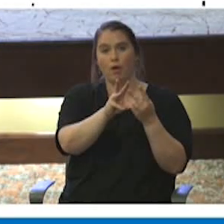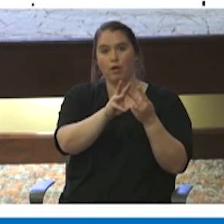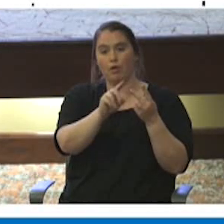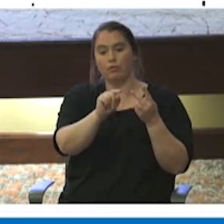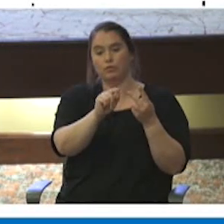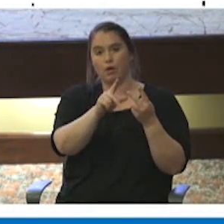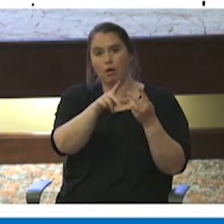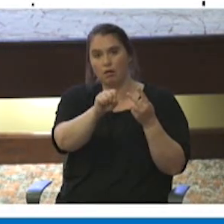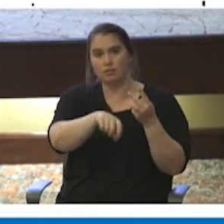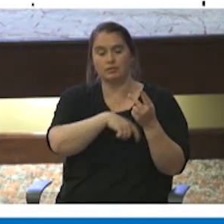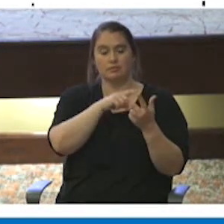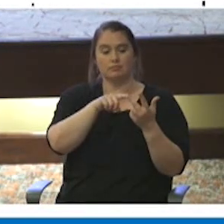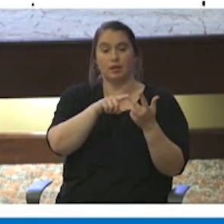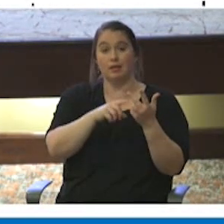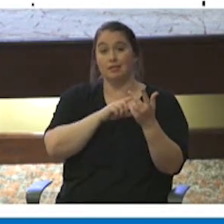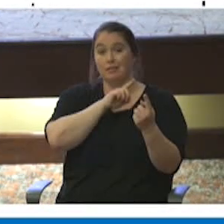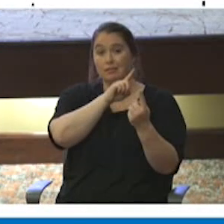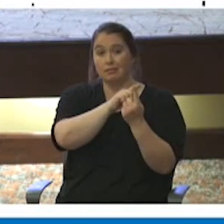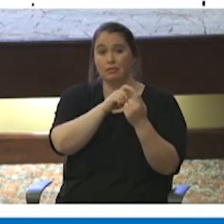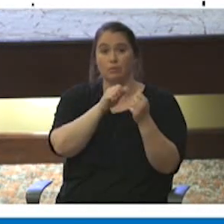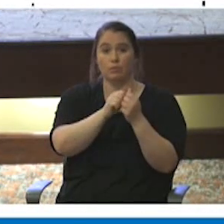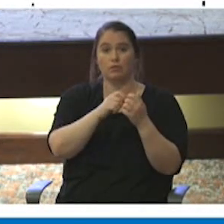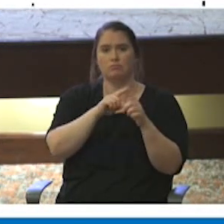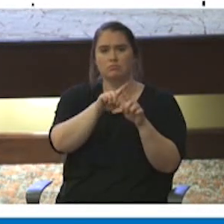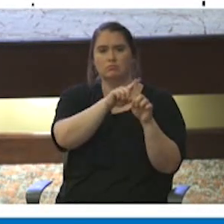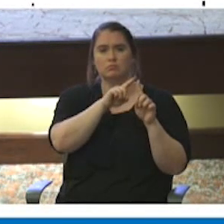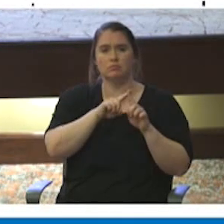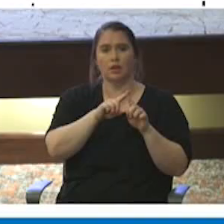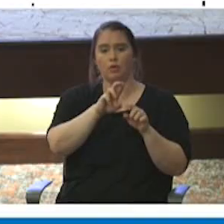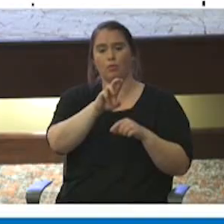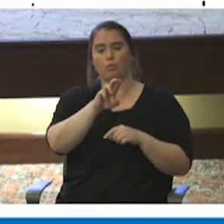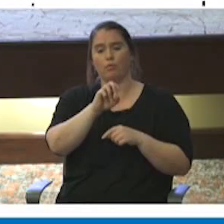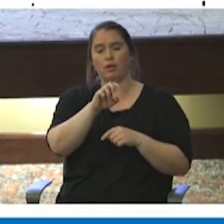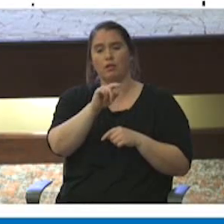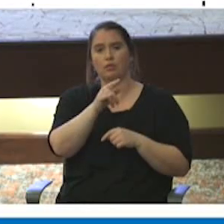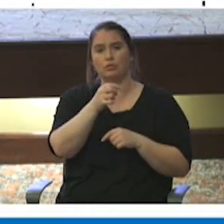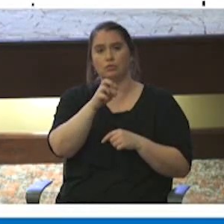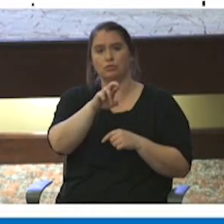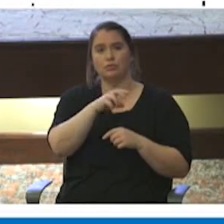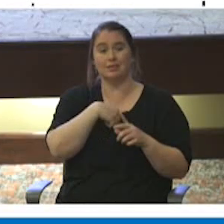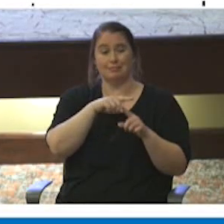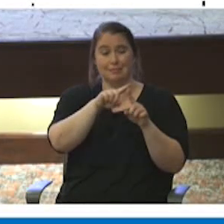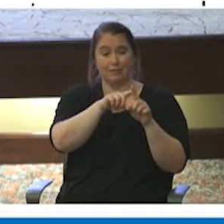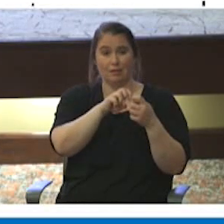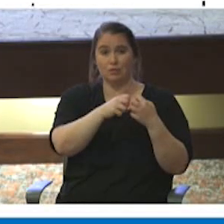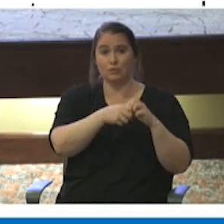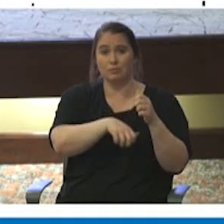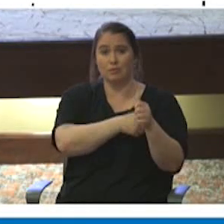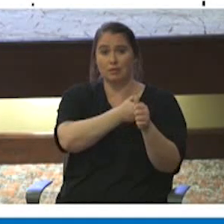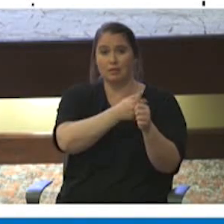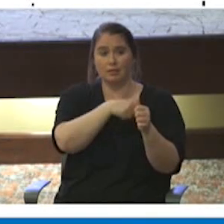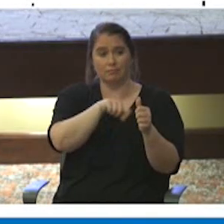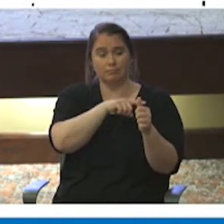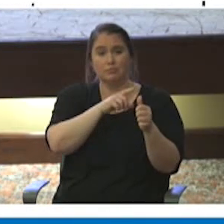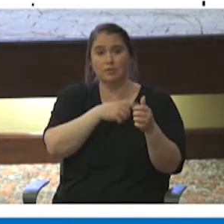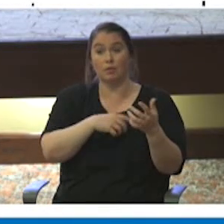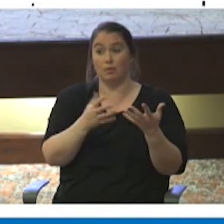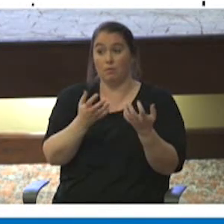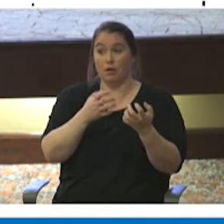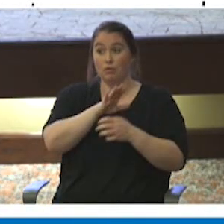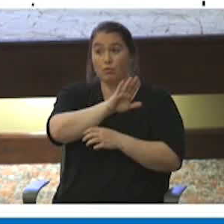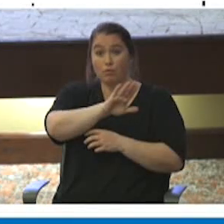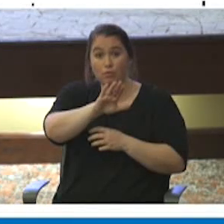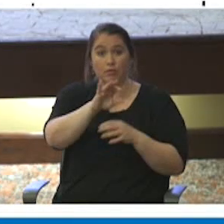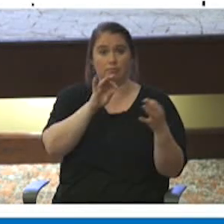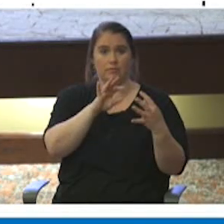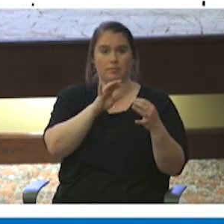meeting with realtors. They have their ears to the ground on land use issues. So we'd love to hear y'all's feedback as well on how to